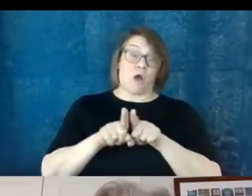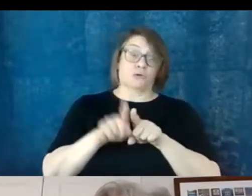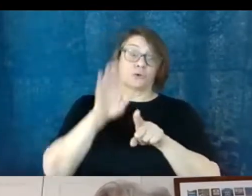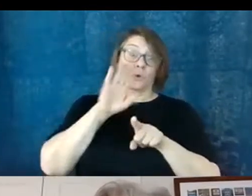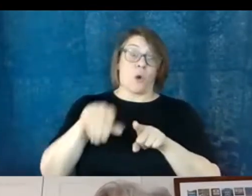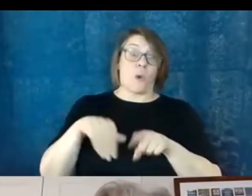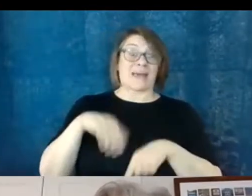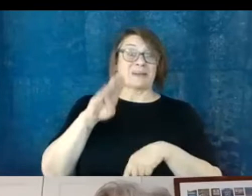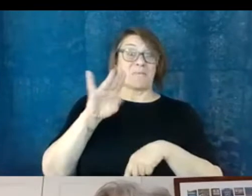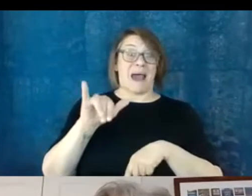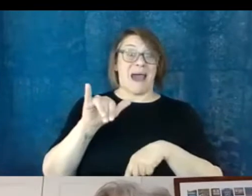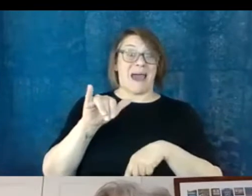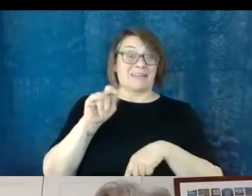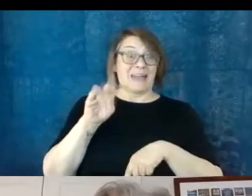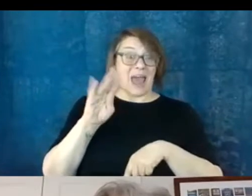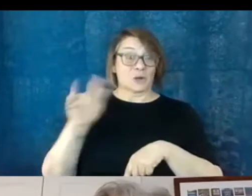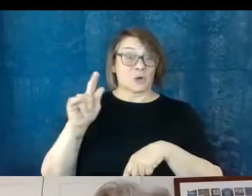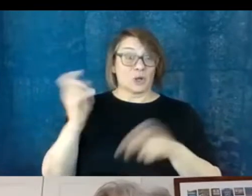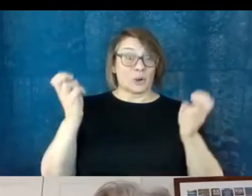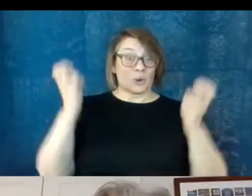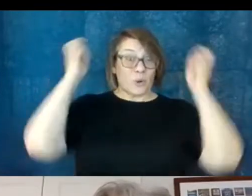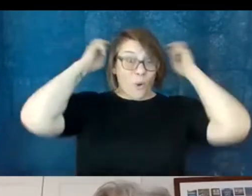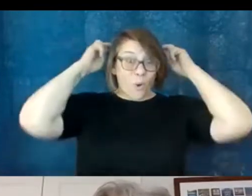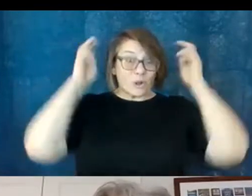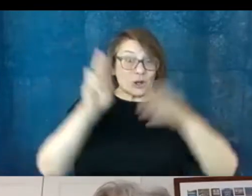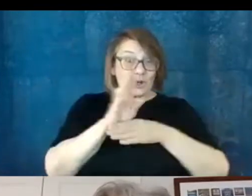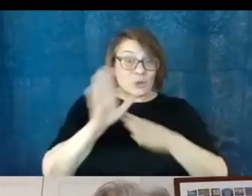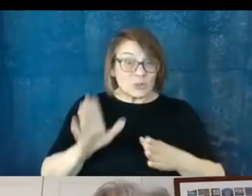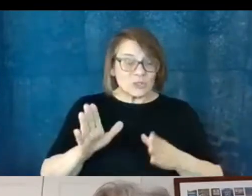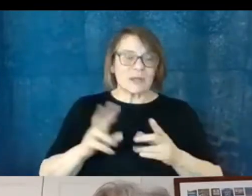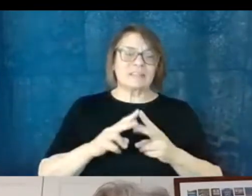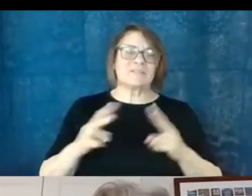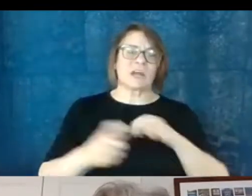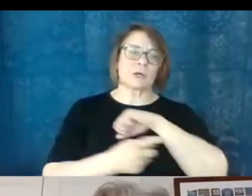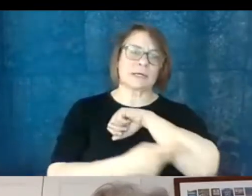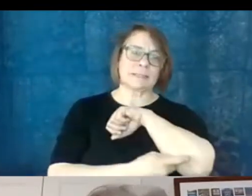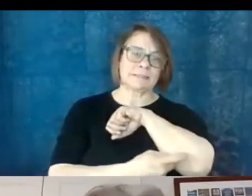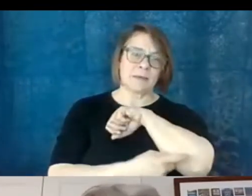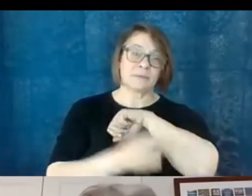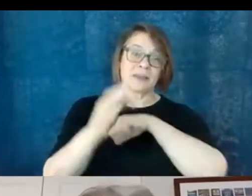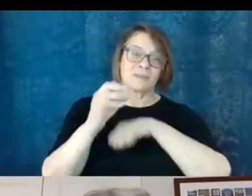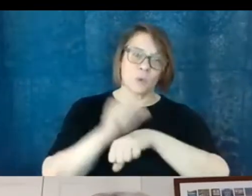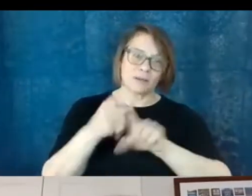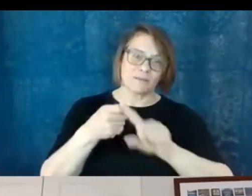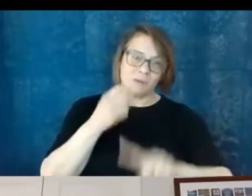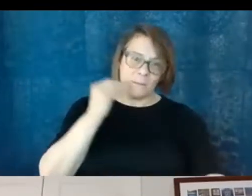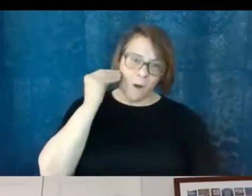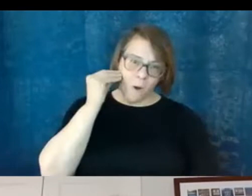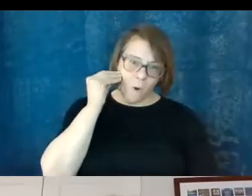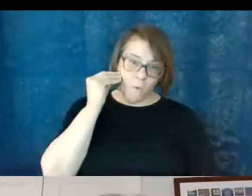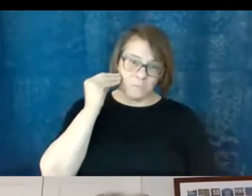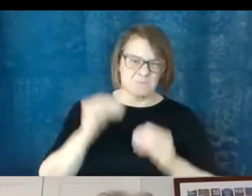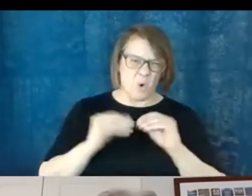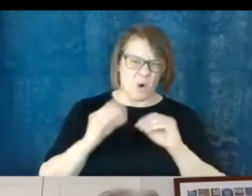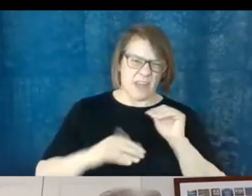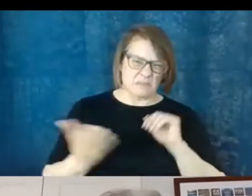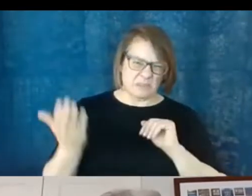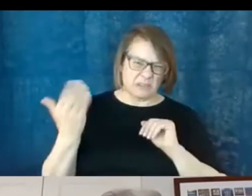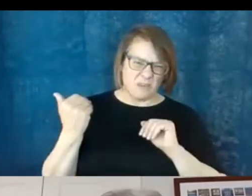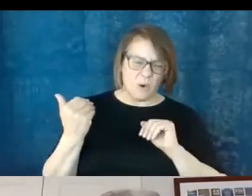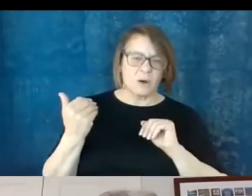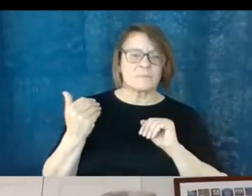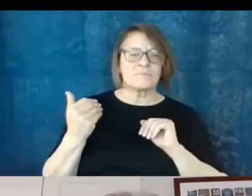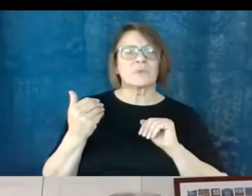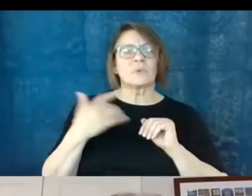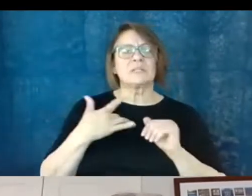bilateral cochlear implant recipient, it is really tempting when we're working from home more than we ever have before to kind of